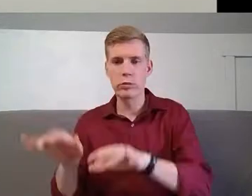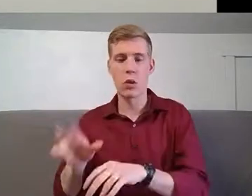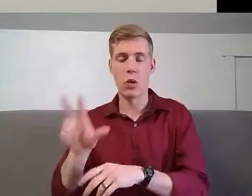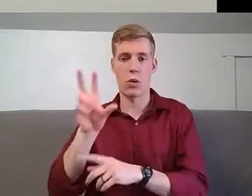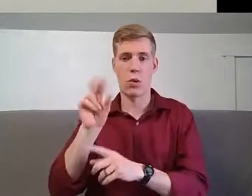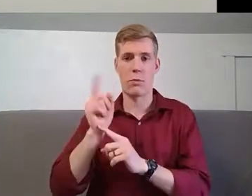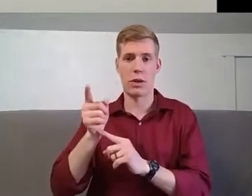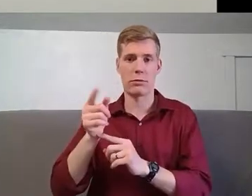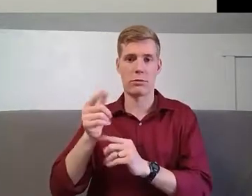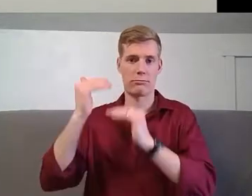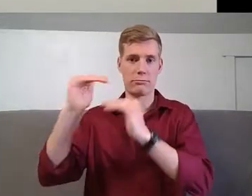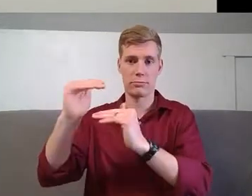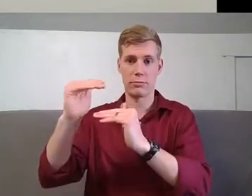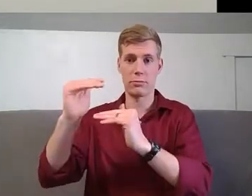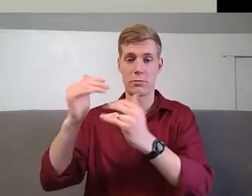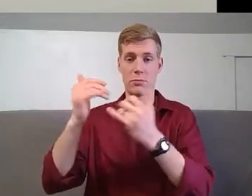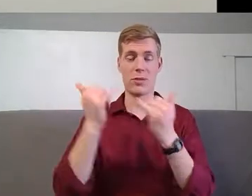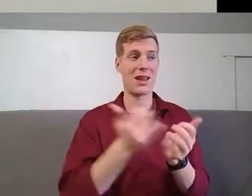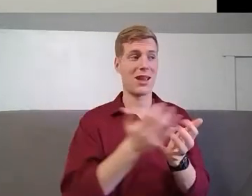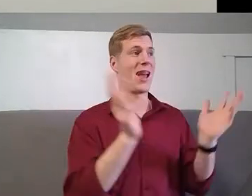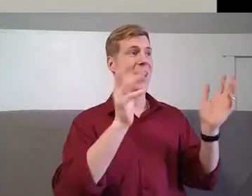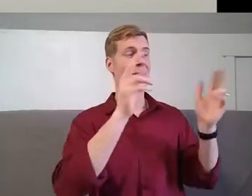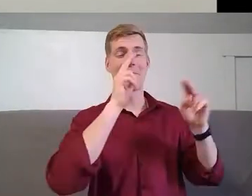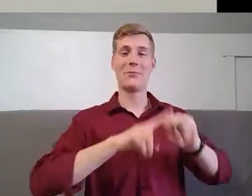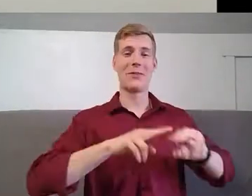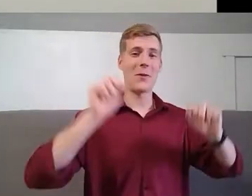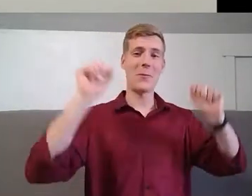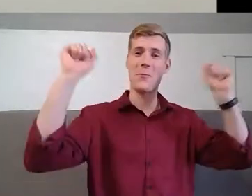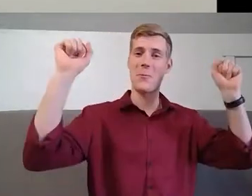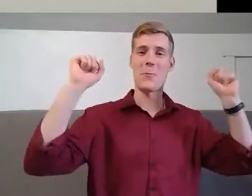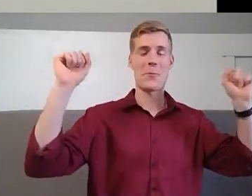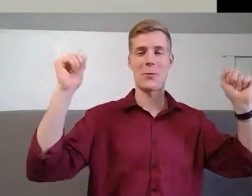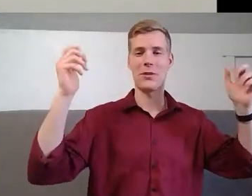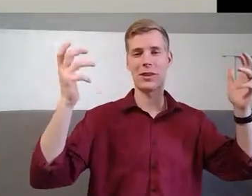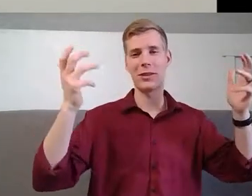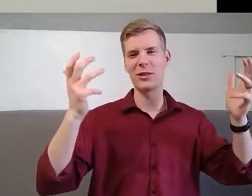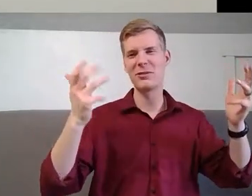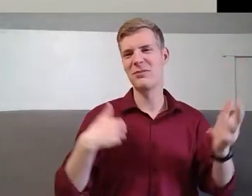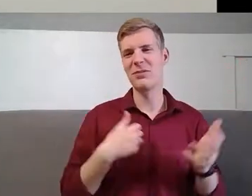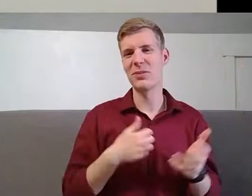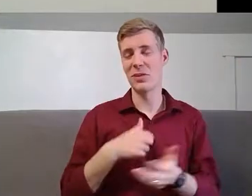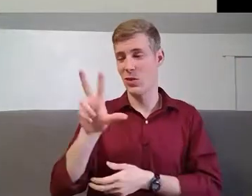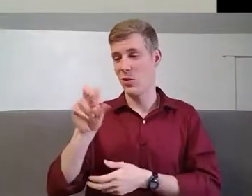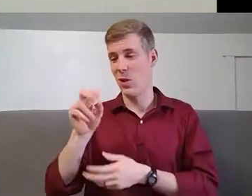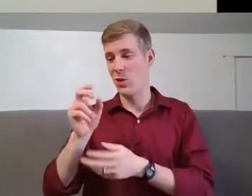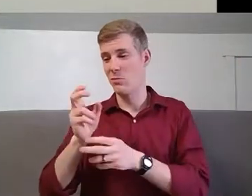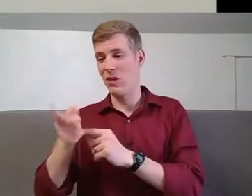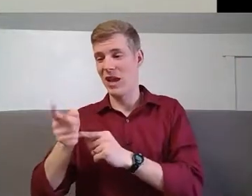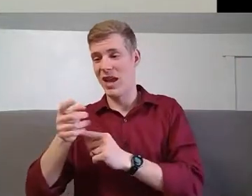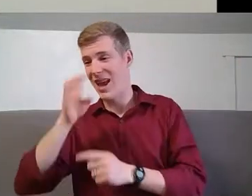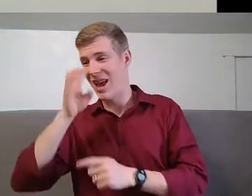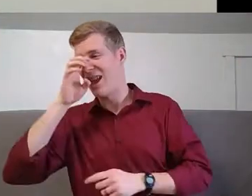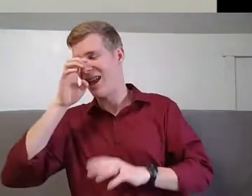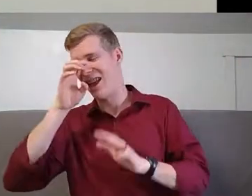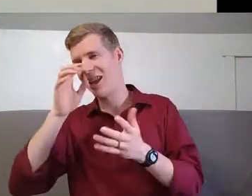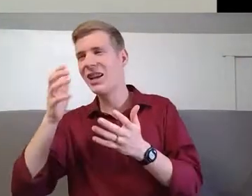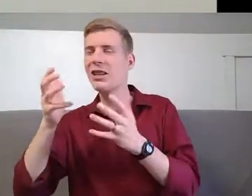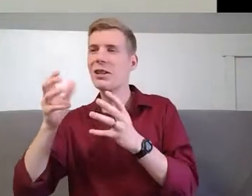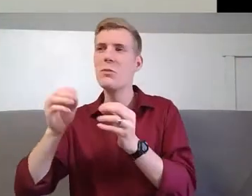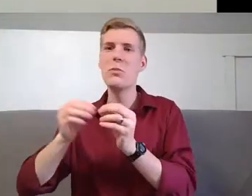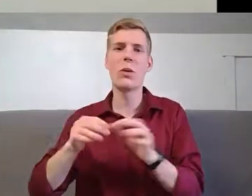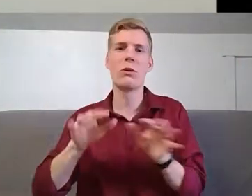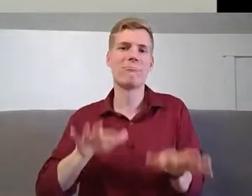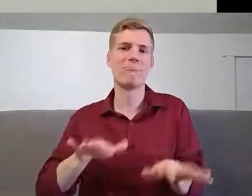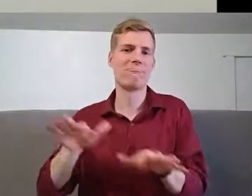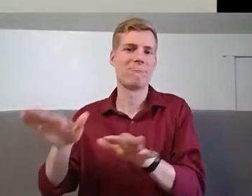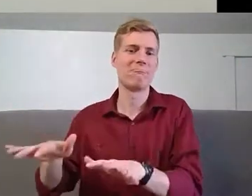kind of stuff. And with this new loveliness that's going on, we have lightened up a little bit with that. The other thing is we